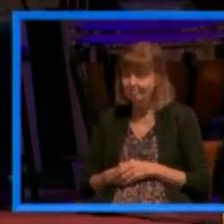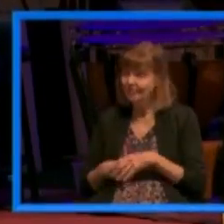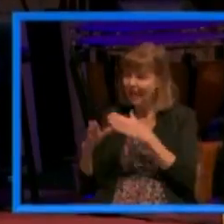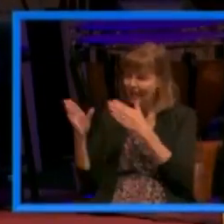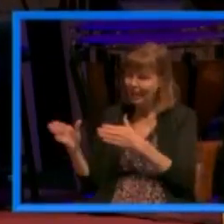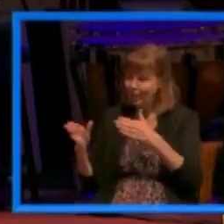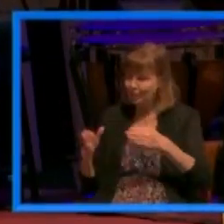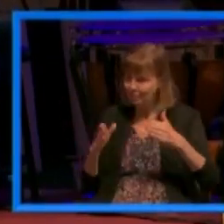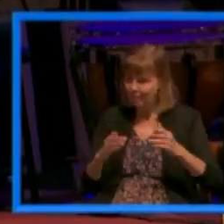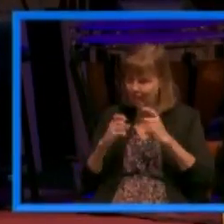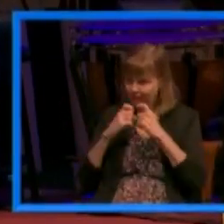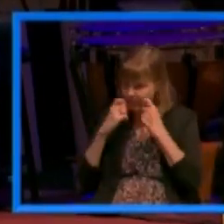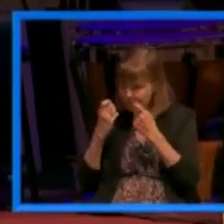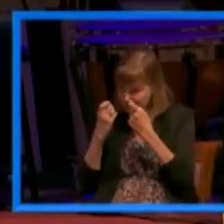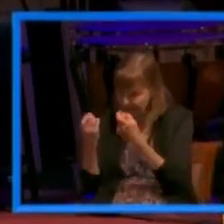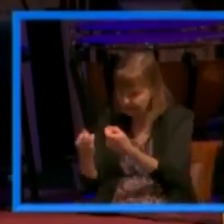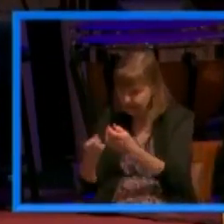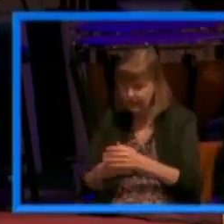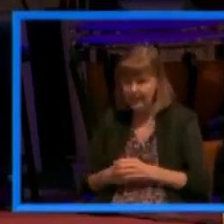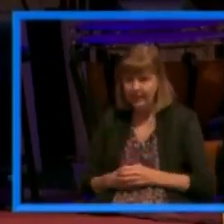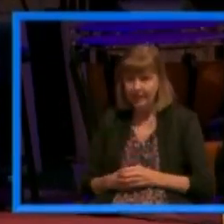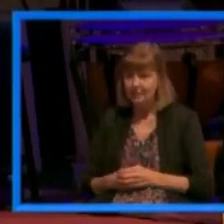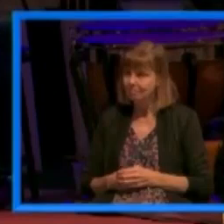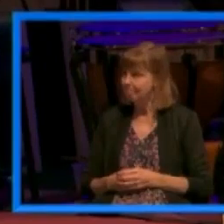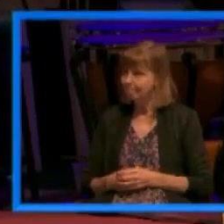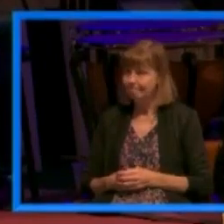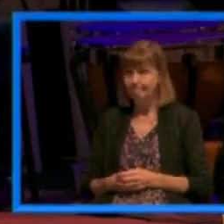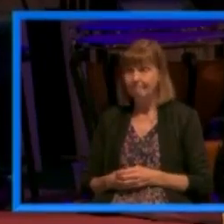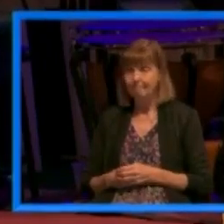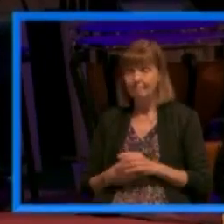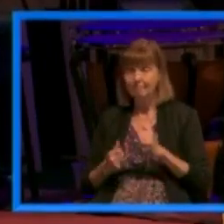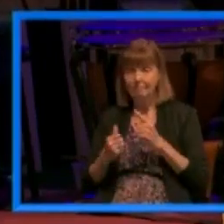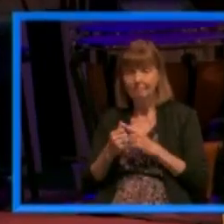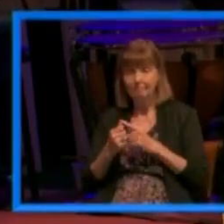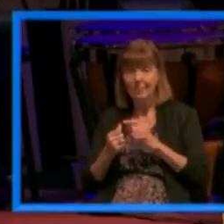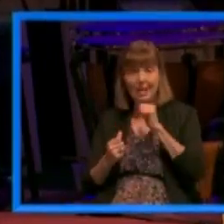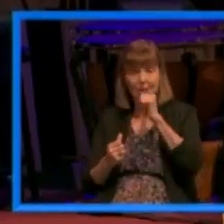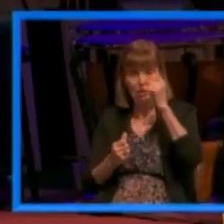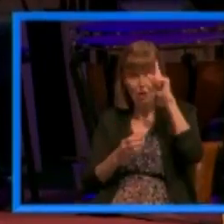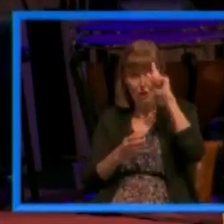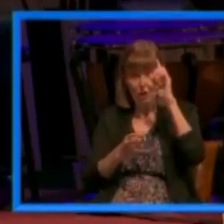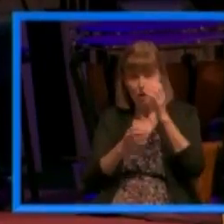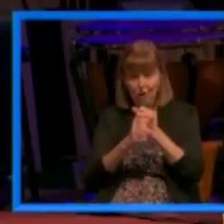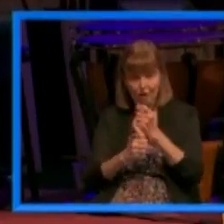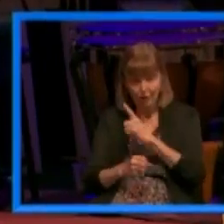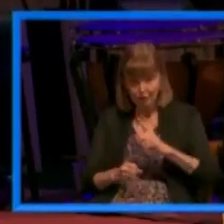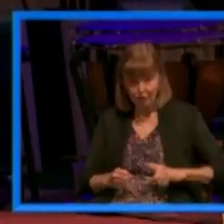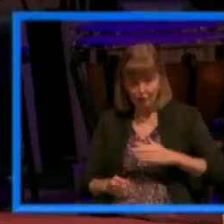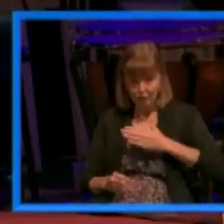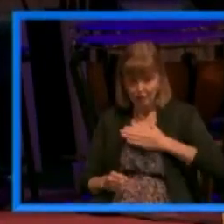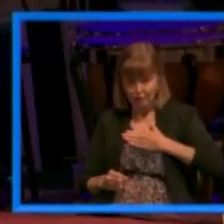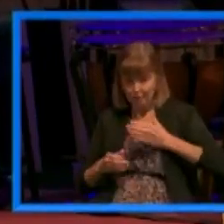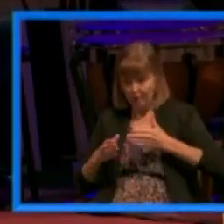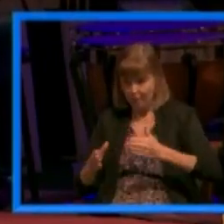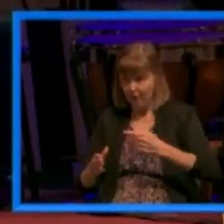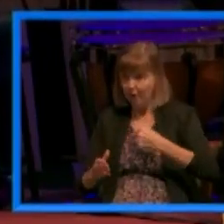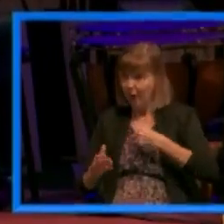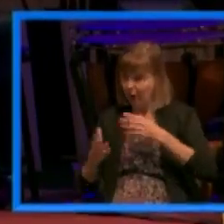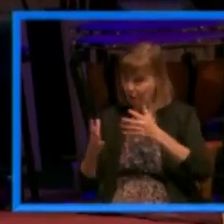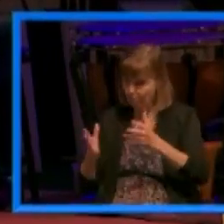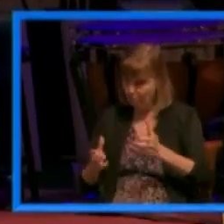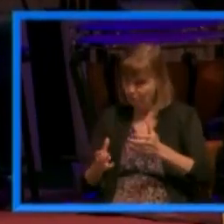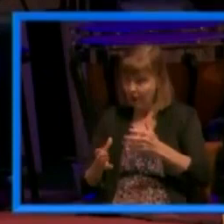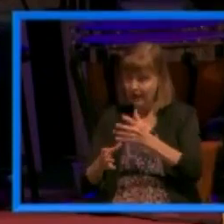sin. The pattern of sin is, I don't trust the Lord, so I'm going to do it my way and get what I want and work what